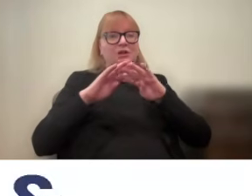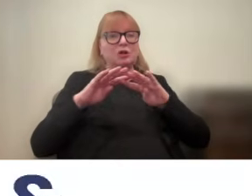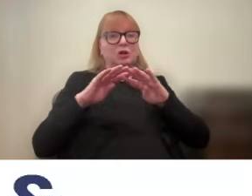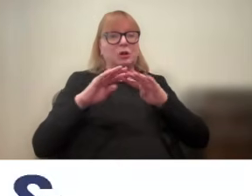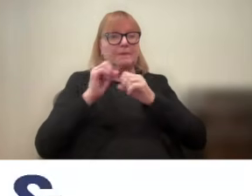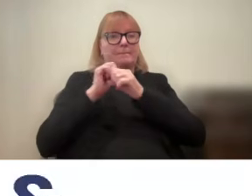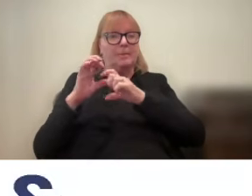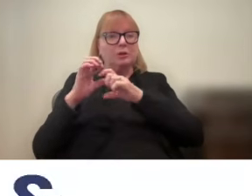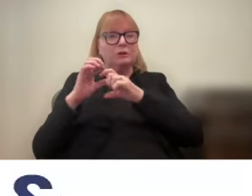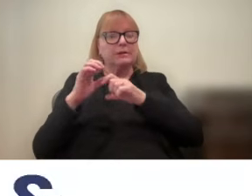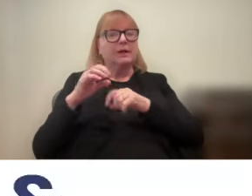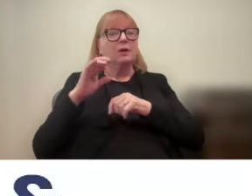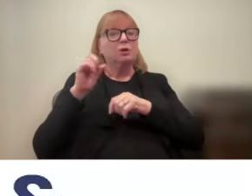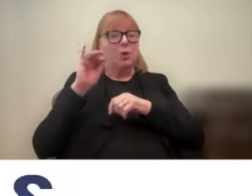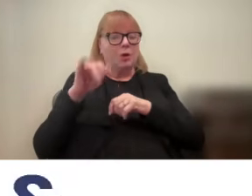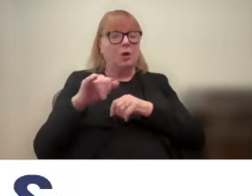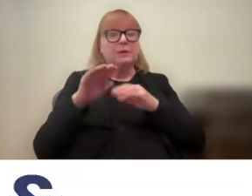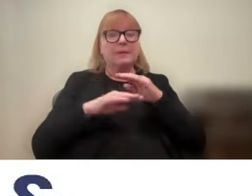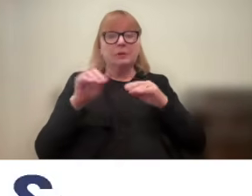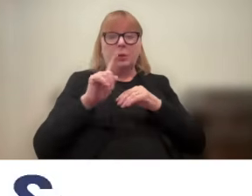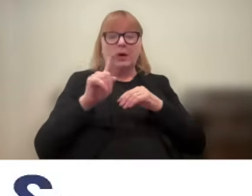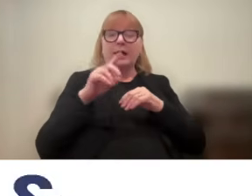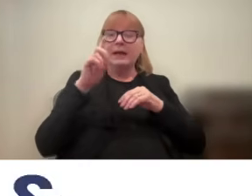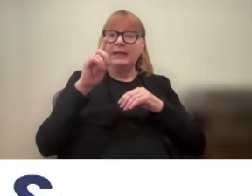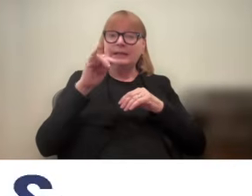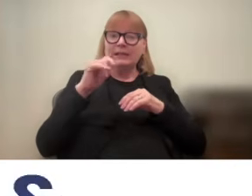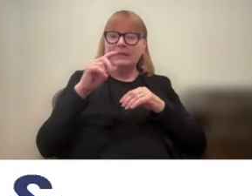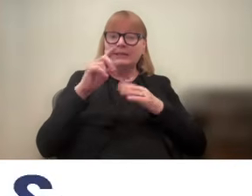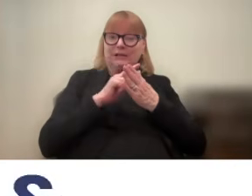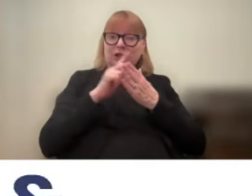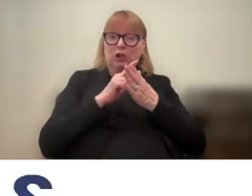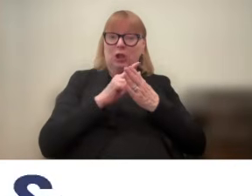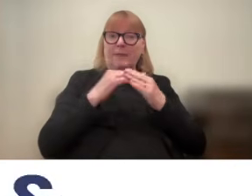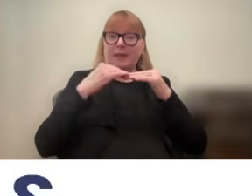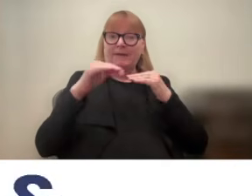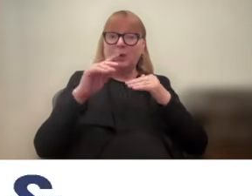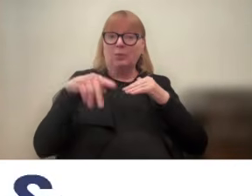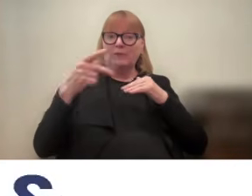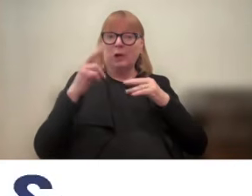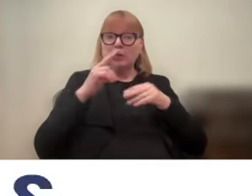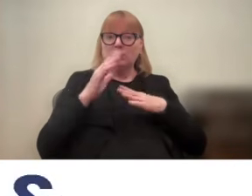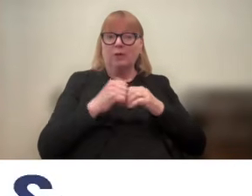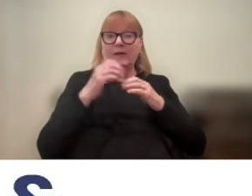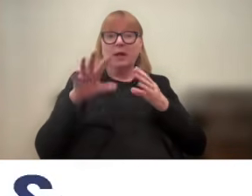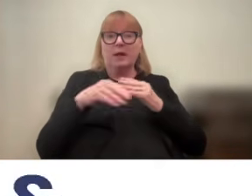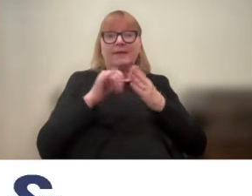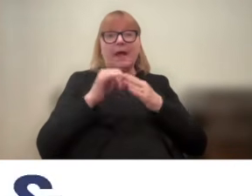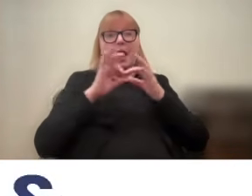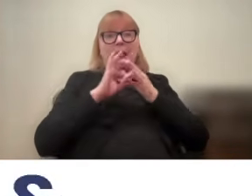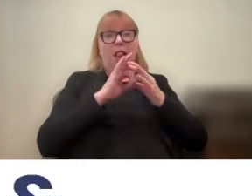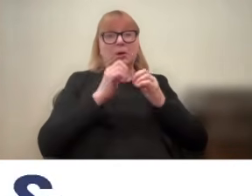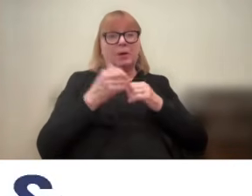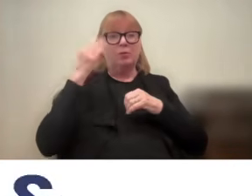Um, so these are basically where digital platforms present users primarily with the content that aligns with their